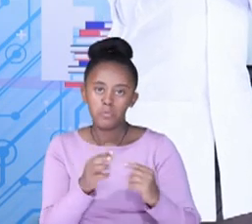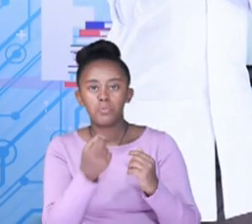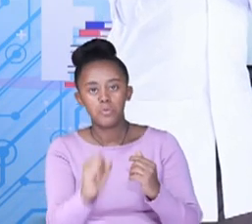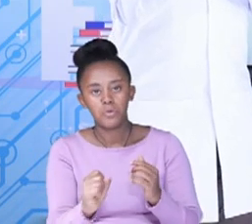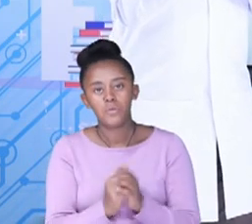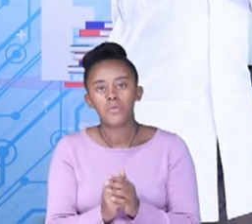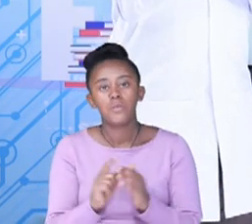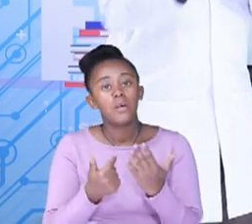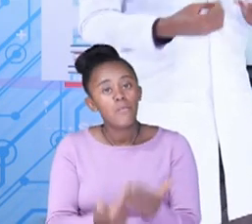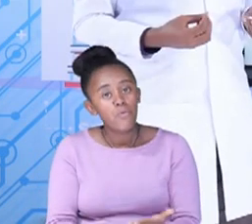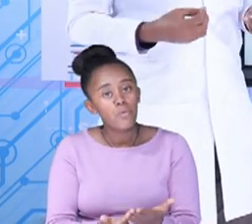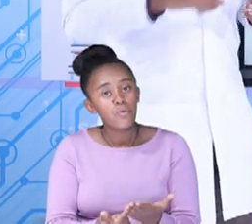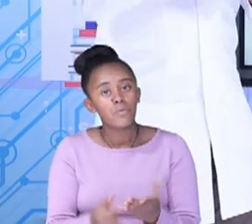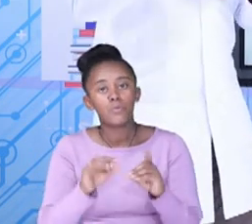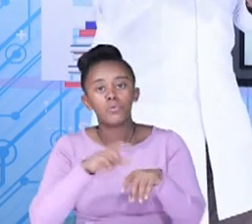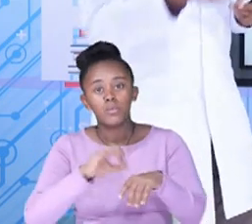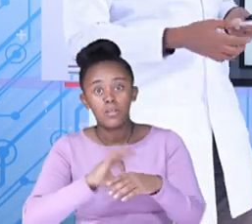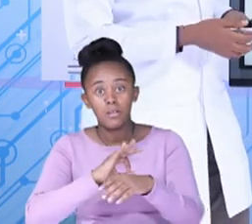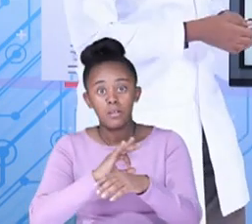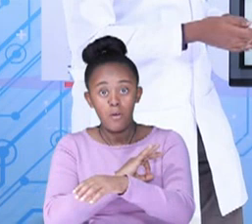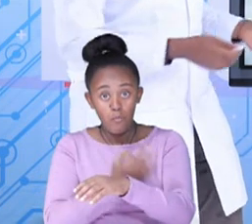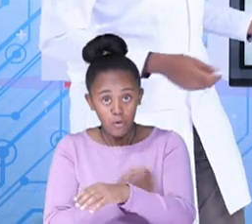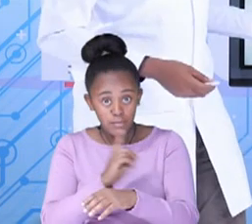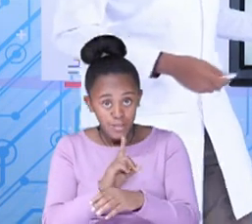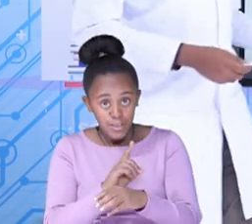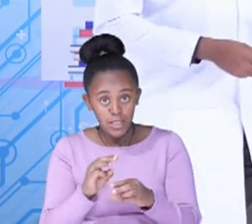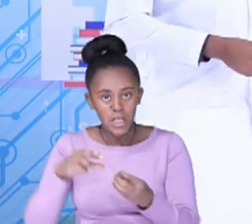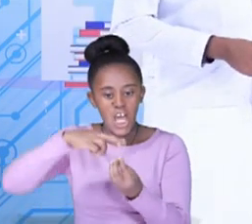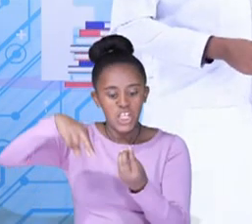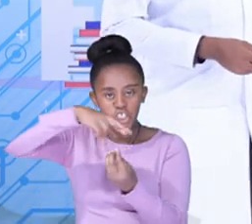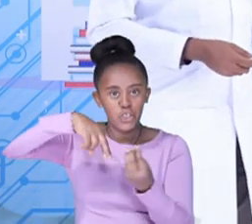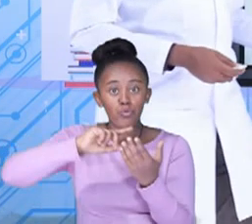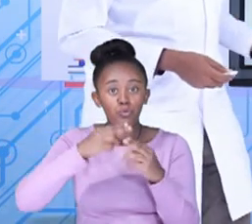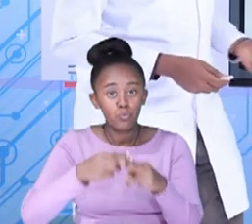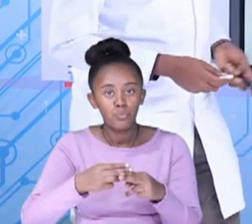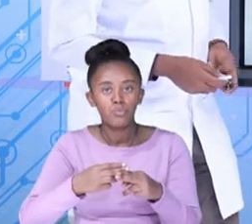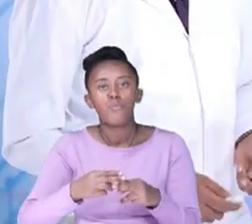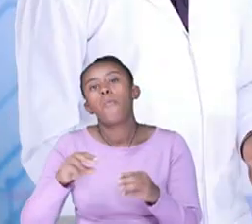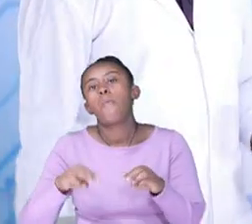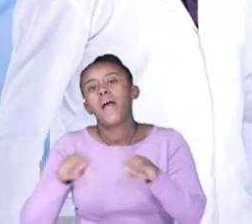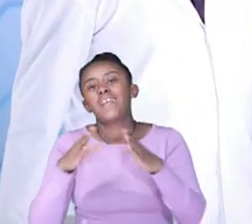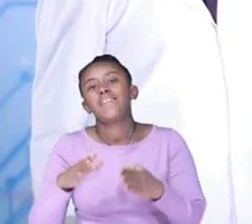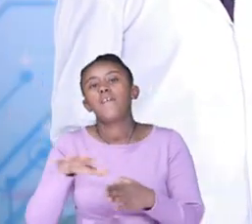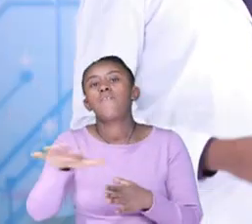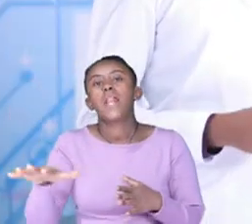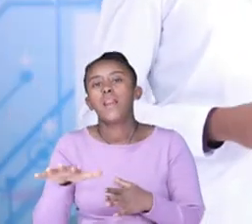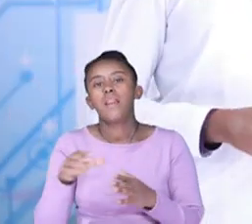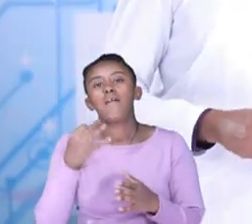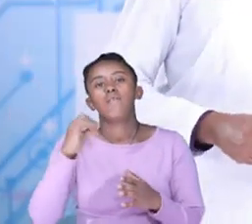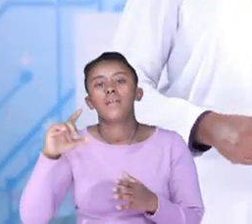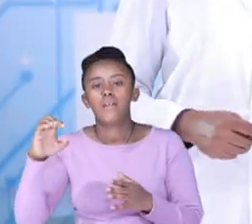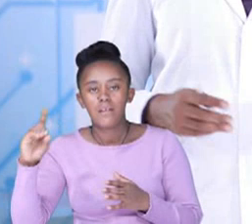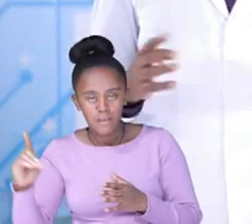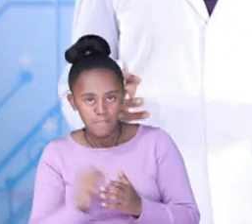Therefore, you will feel the force. That region is known to be magnetic field. So magnetic